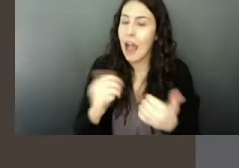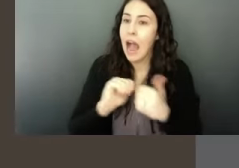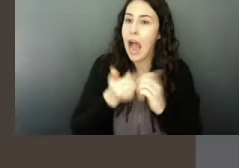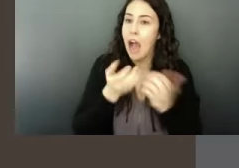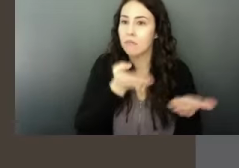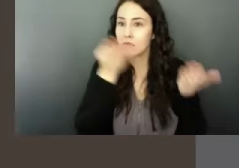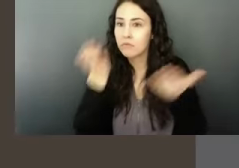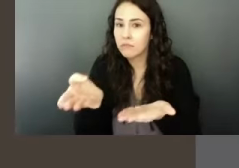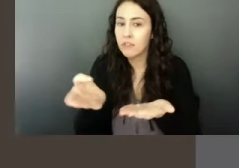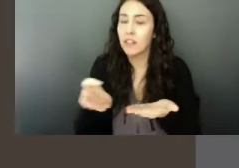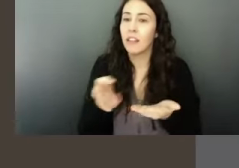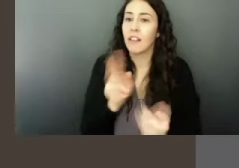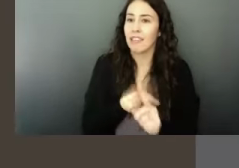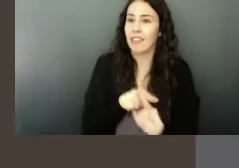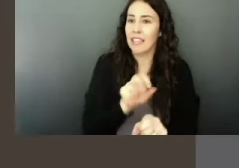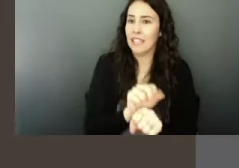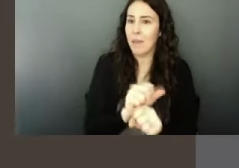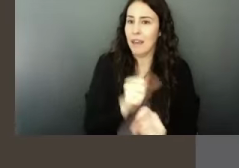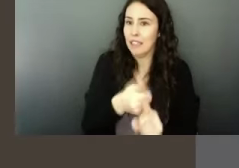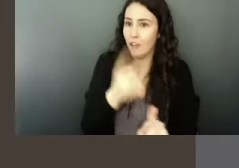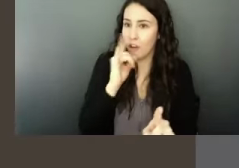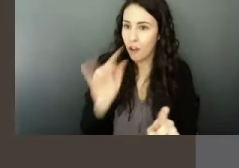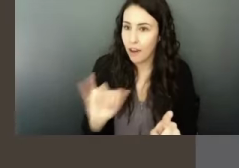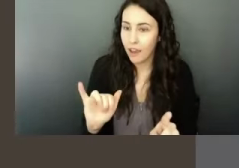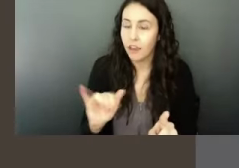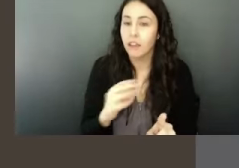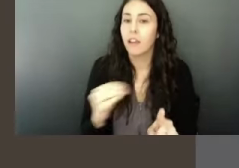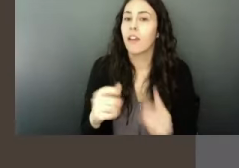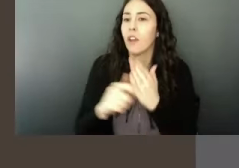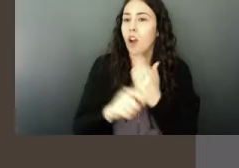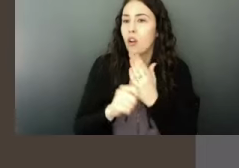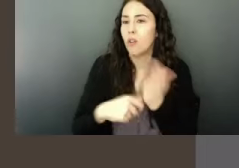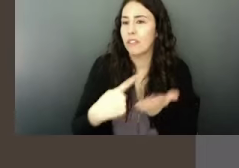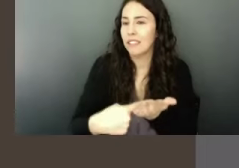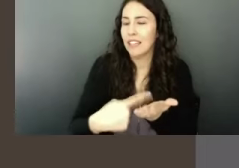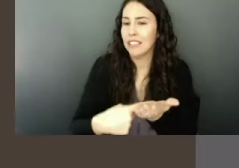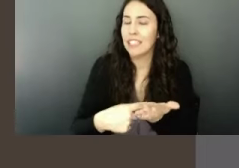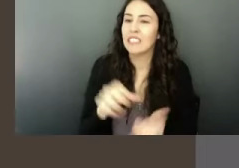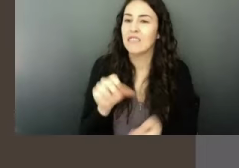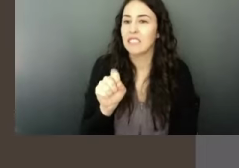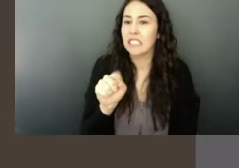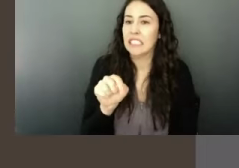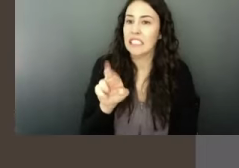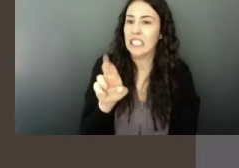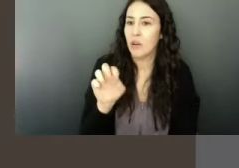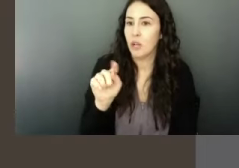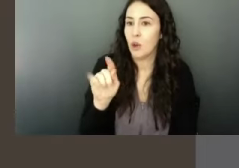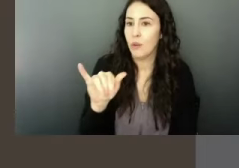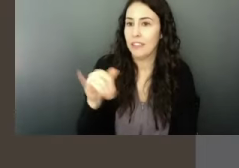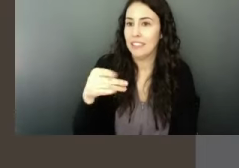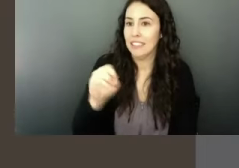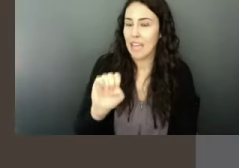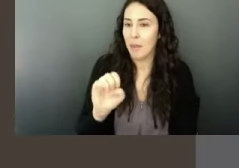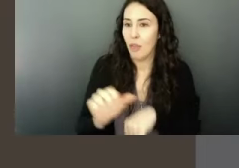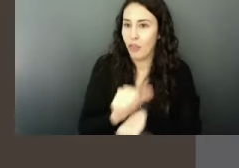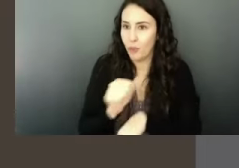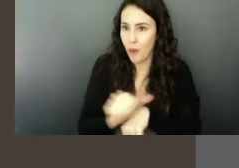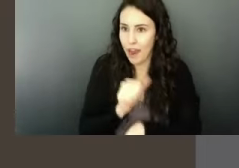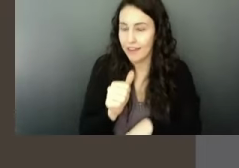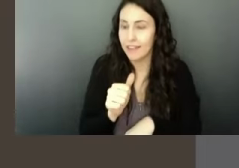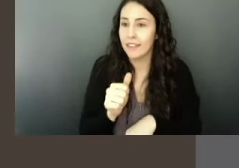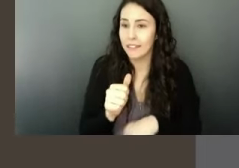the assignment itself look like? And the article discusses stereotype threat, that some students, depending on the type of an assignment or the environment